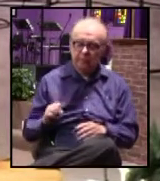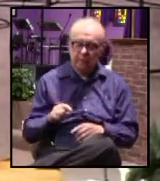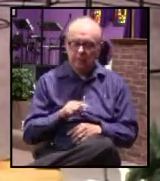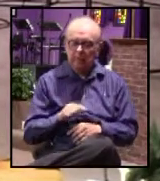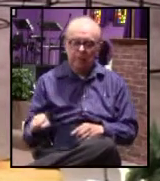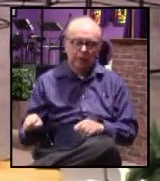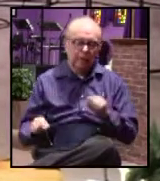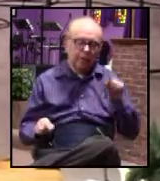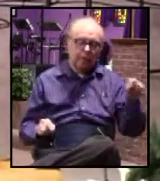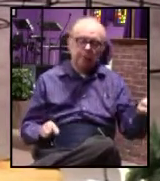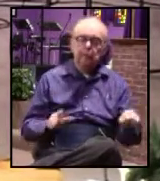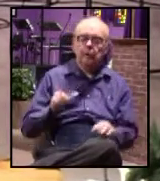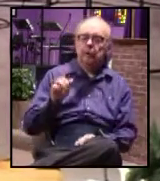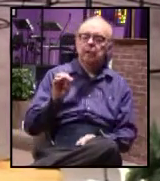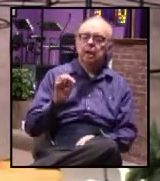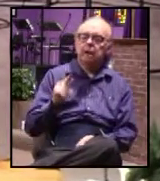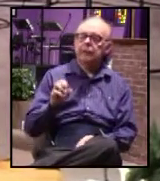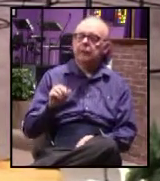to Leperson,